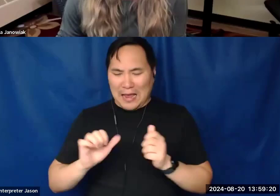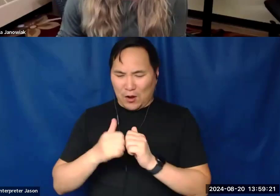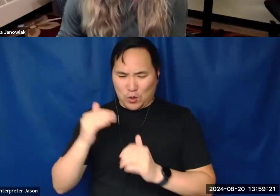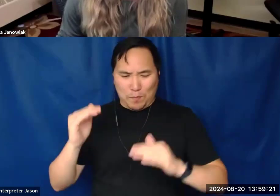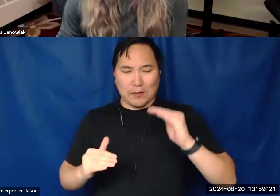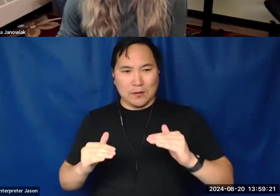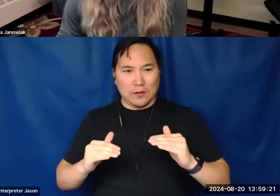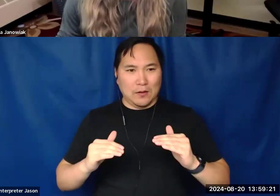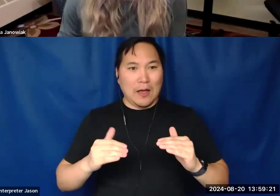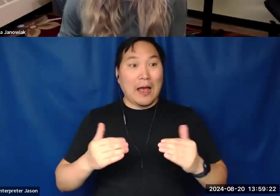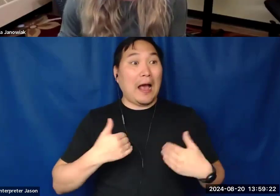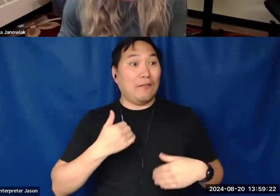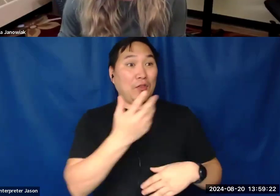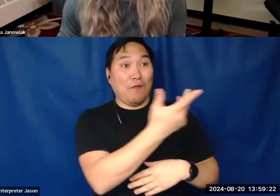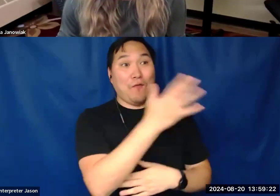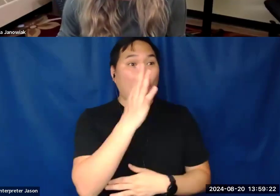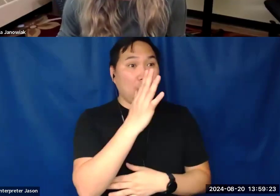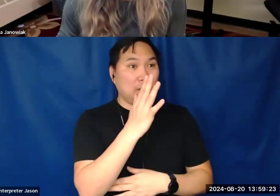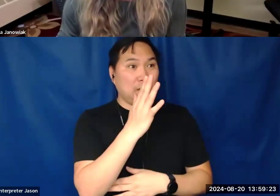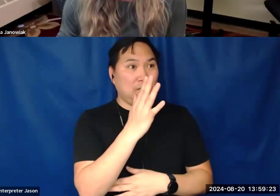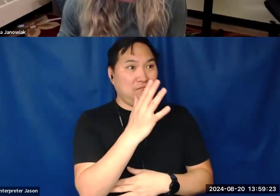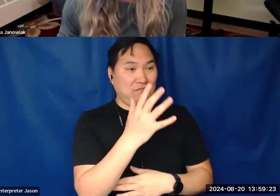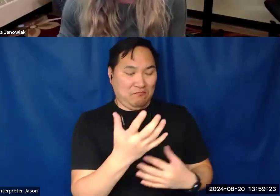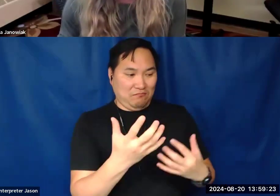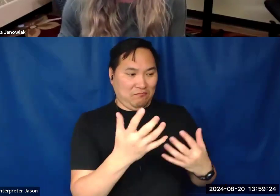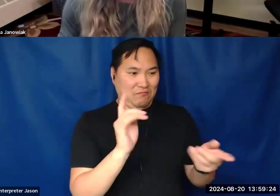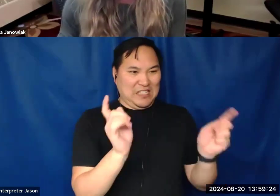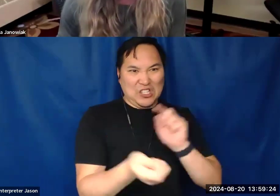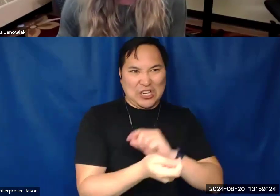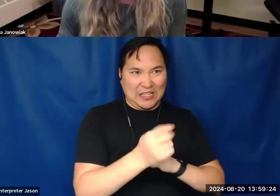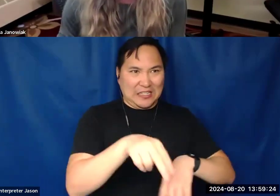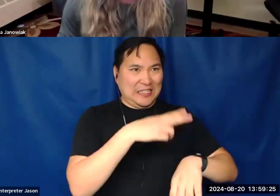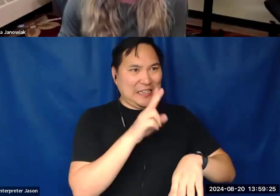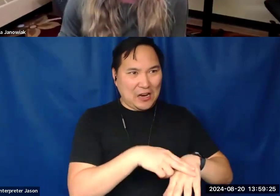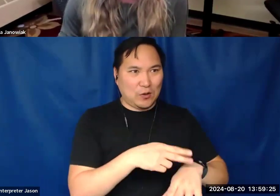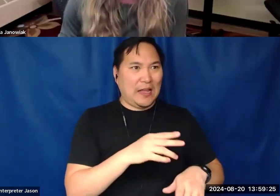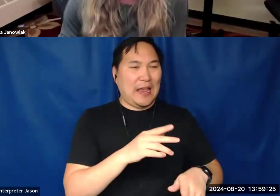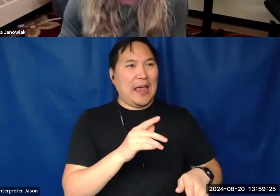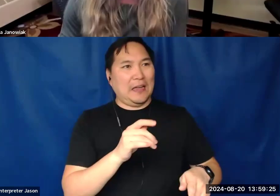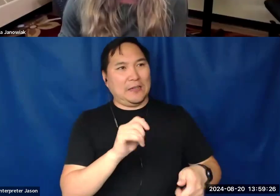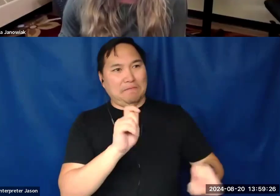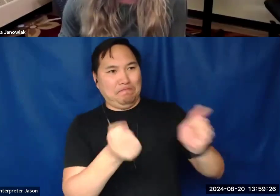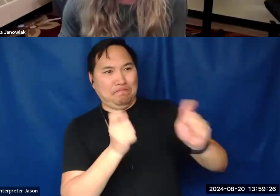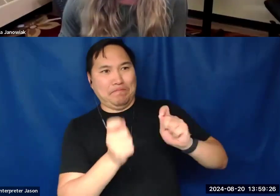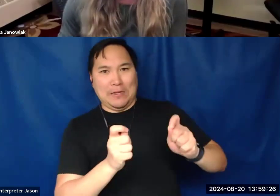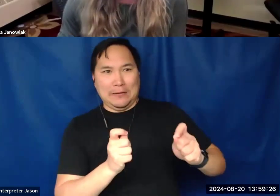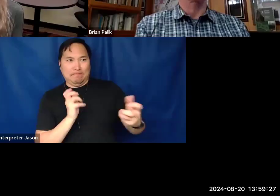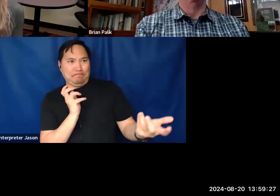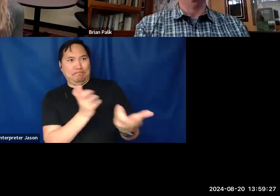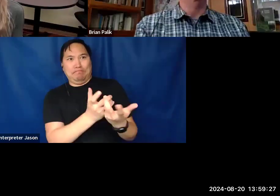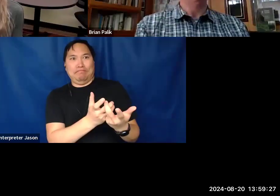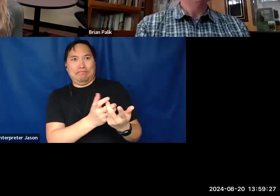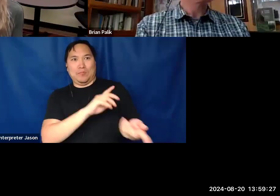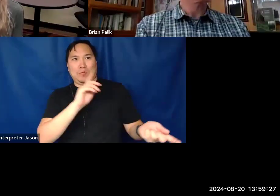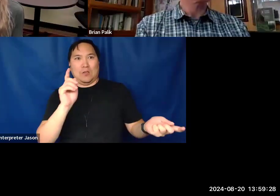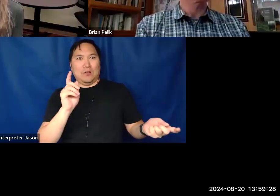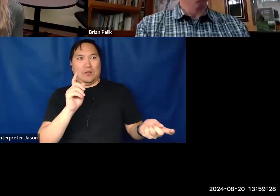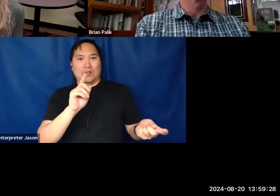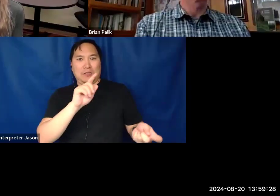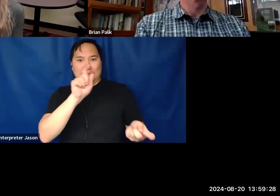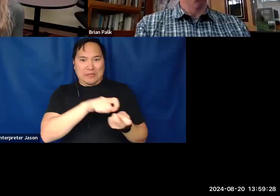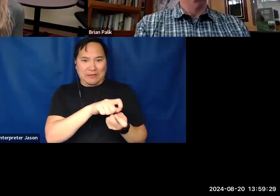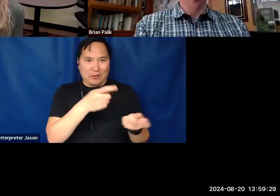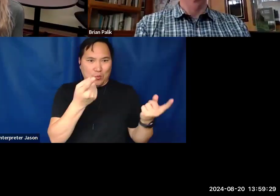letting forests adapt on their own versus directing change or pushing them to specific directions? And how does that